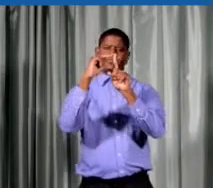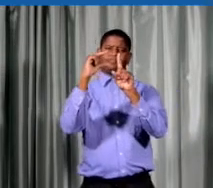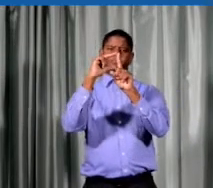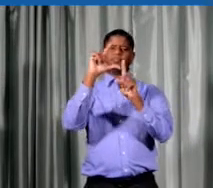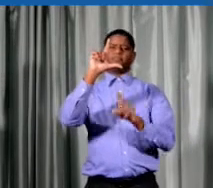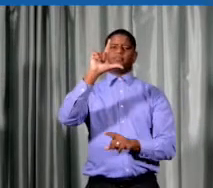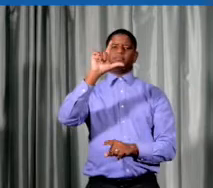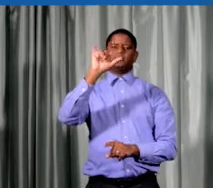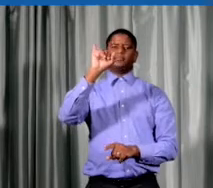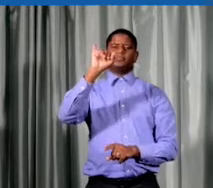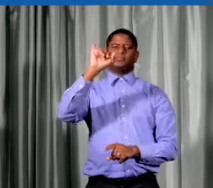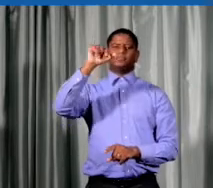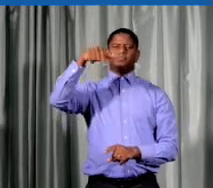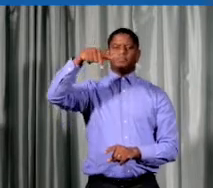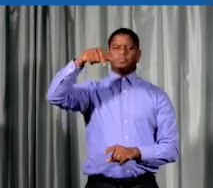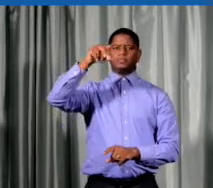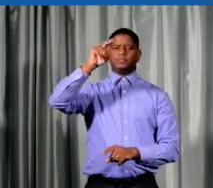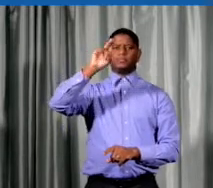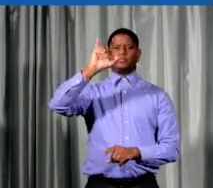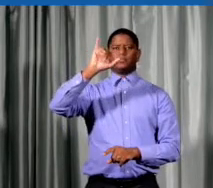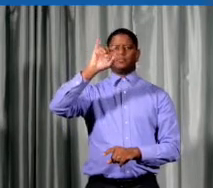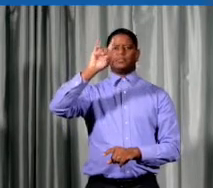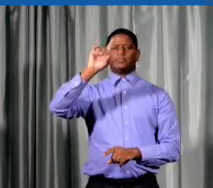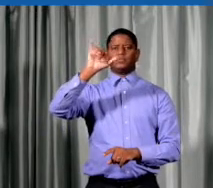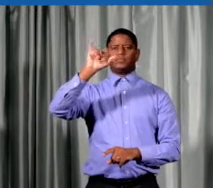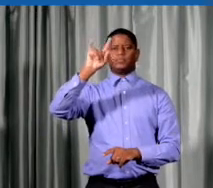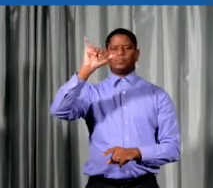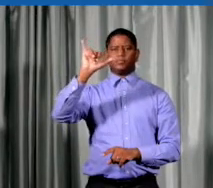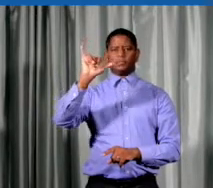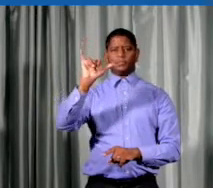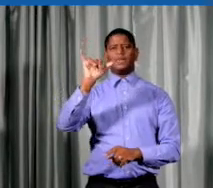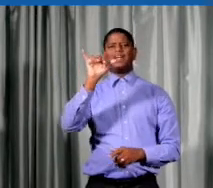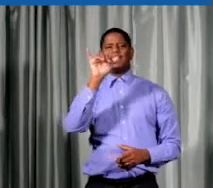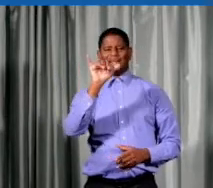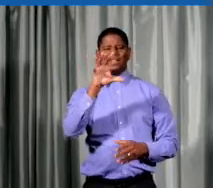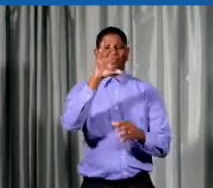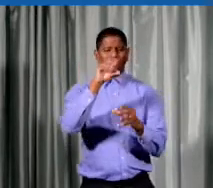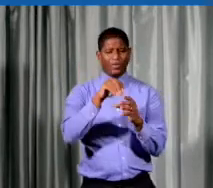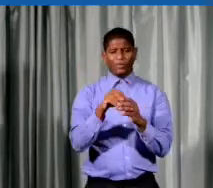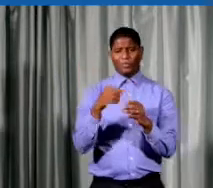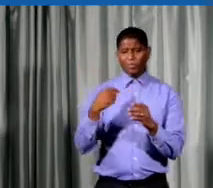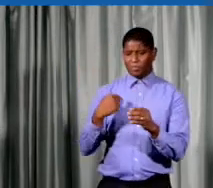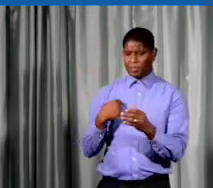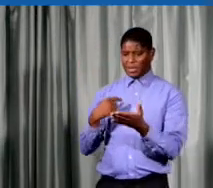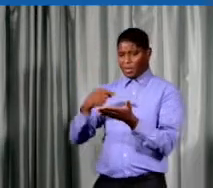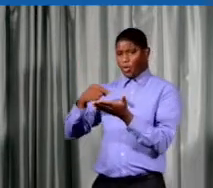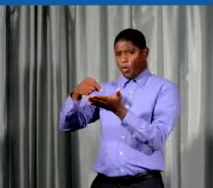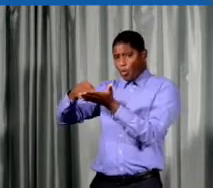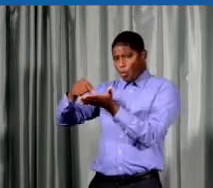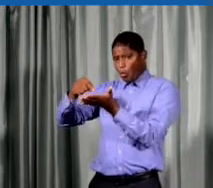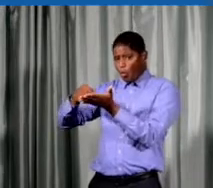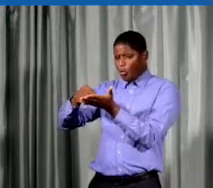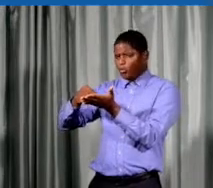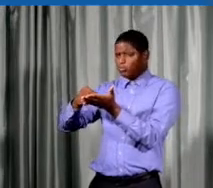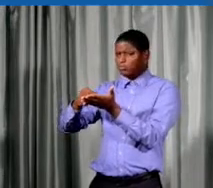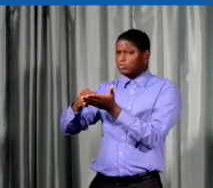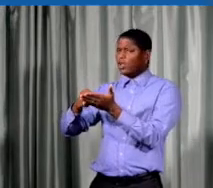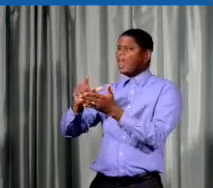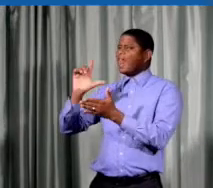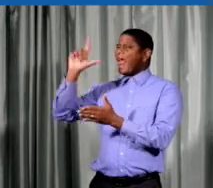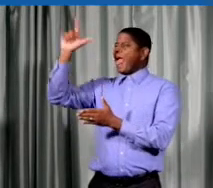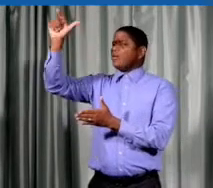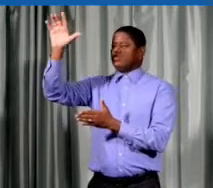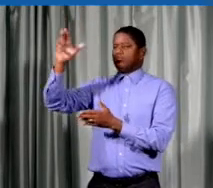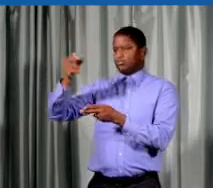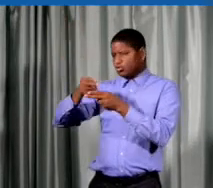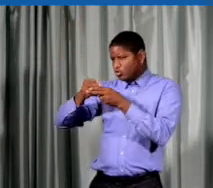your ability to pay your short-term debt, which is extremely important.